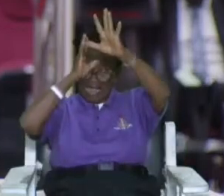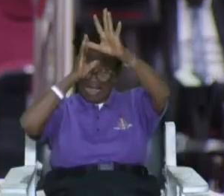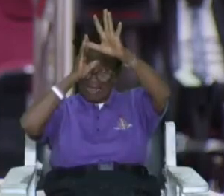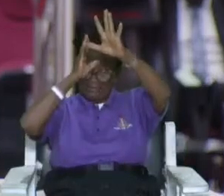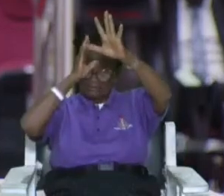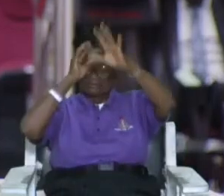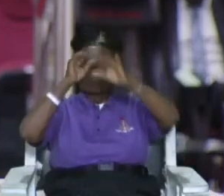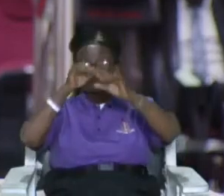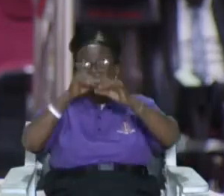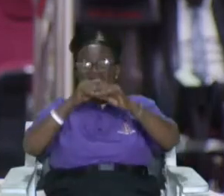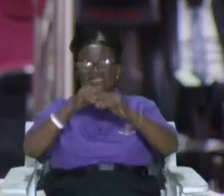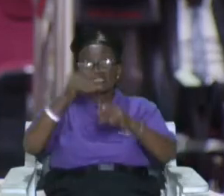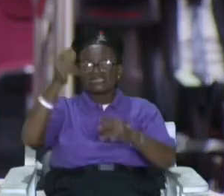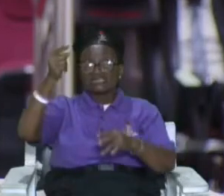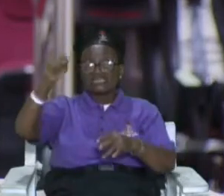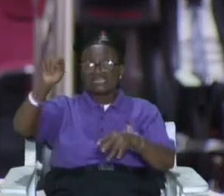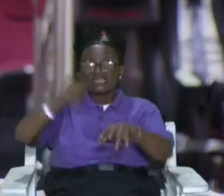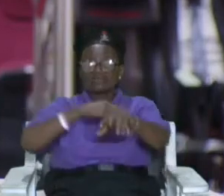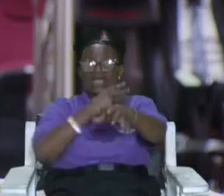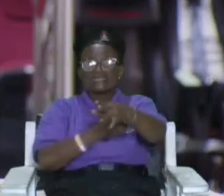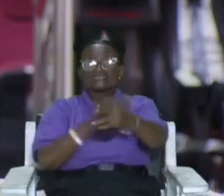in the mighty name of Jesus,